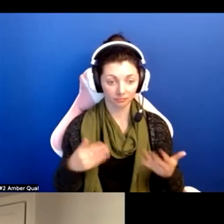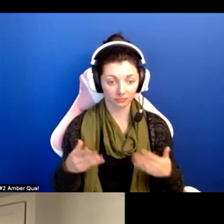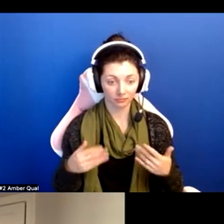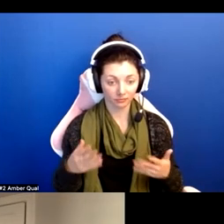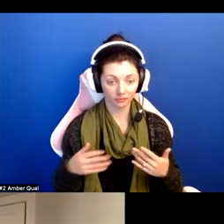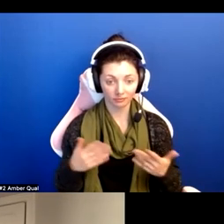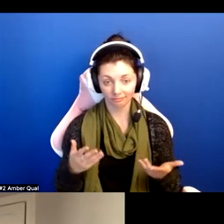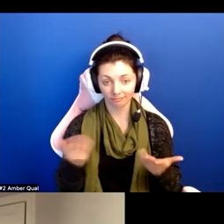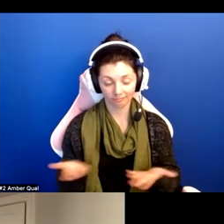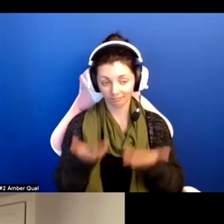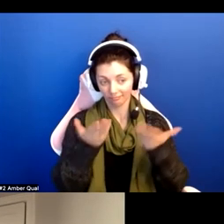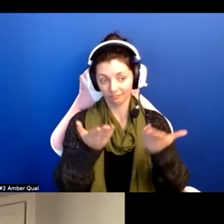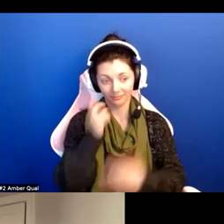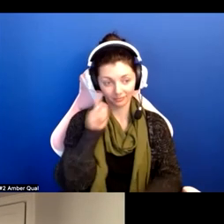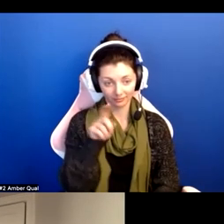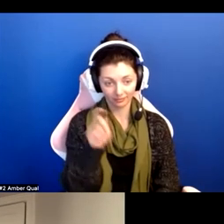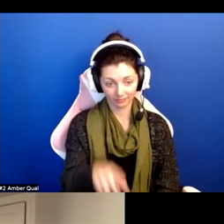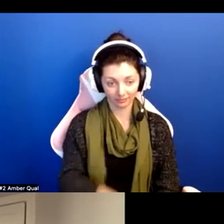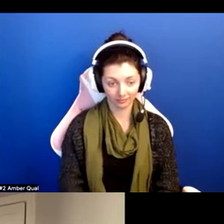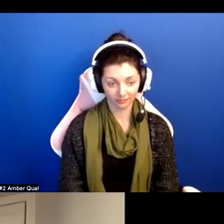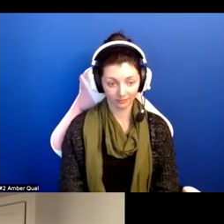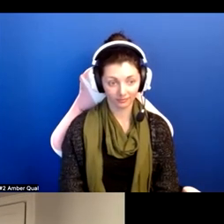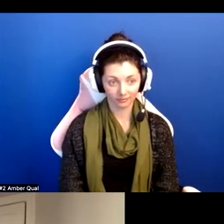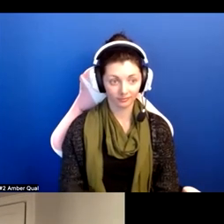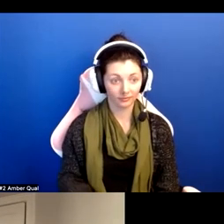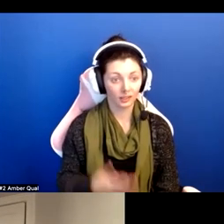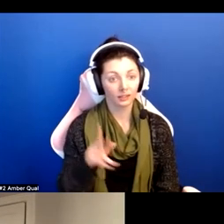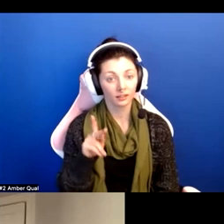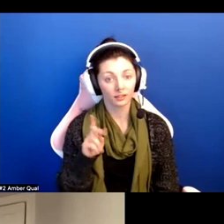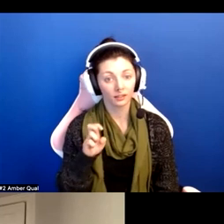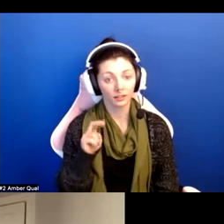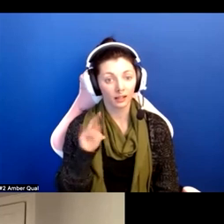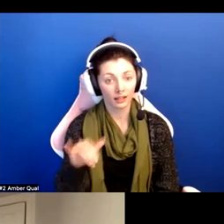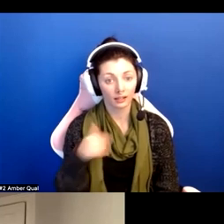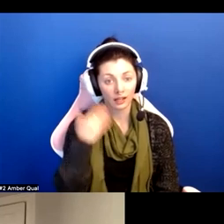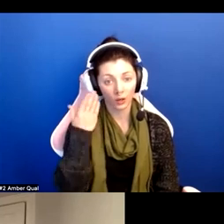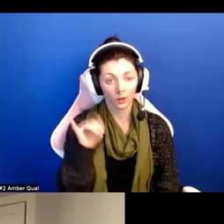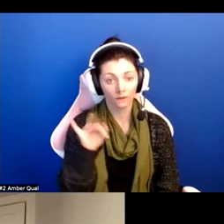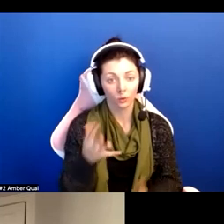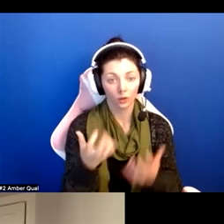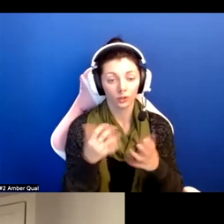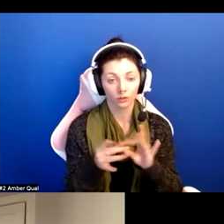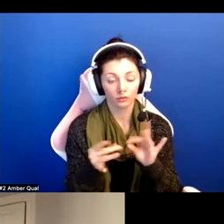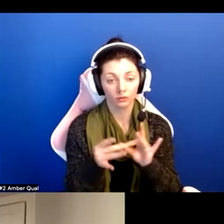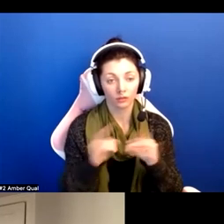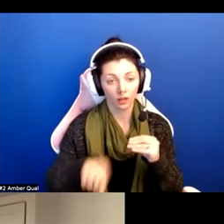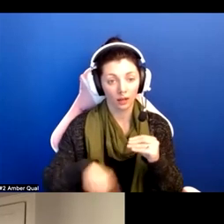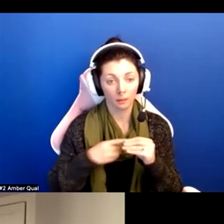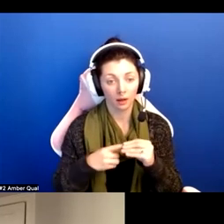pose as a question. And Kenny, I don't know if perhaps you might even want to say a word about Queering the Crypt,